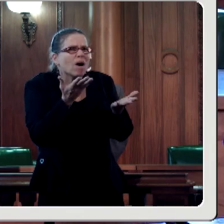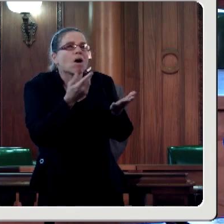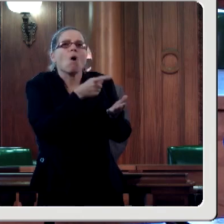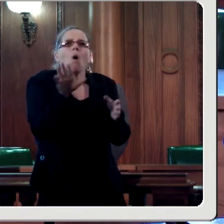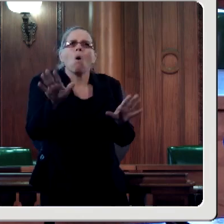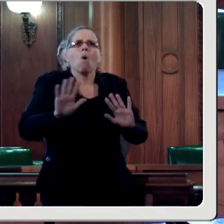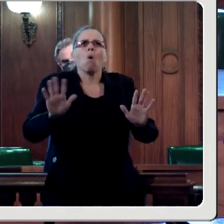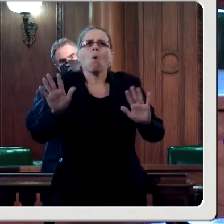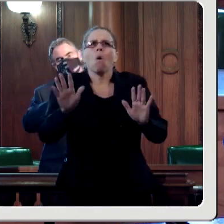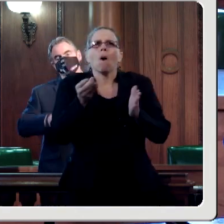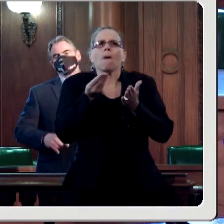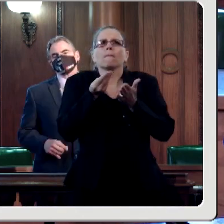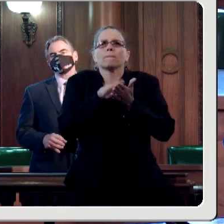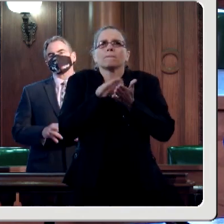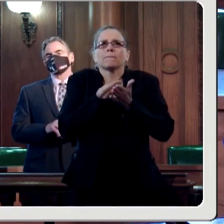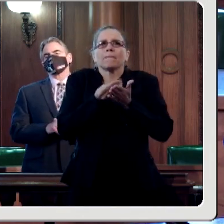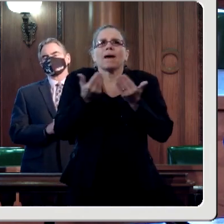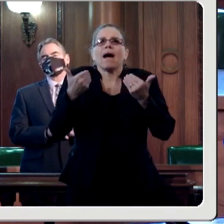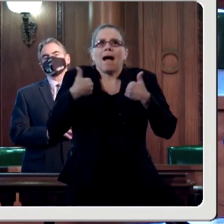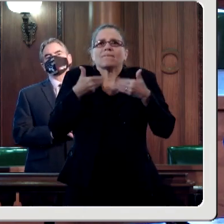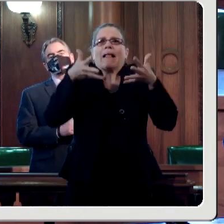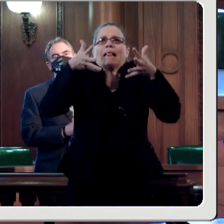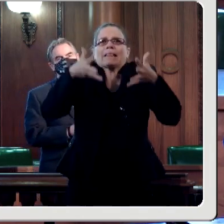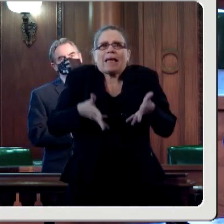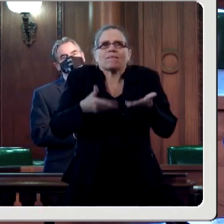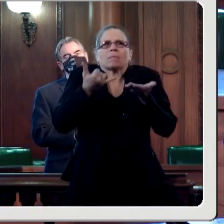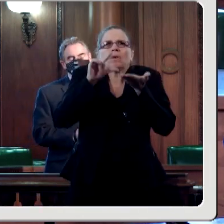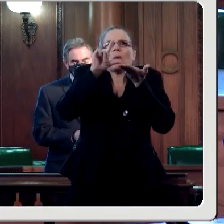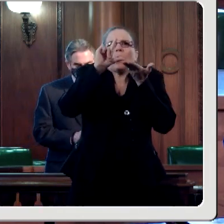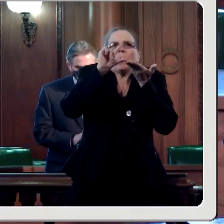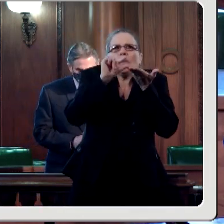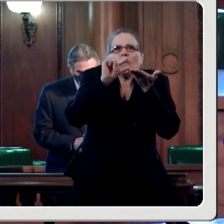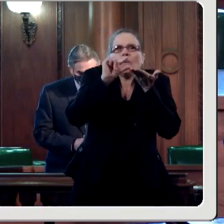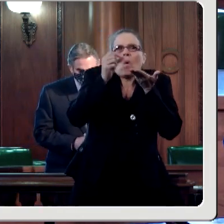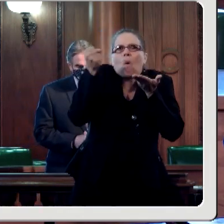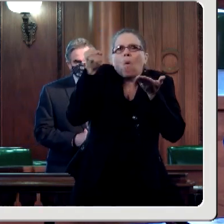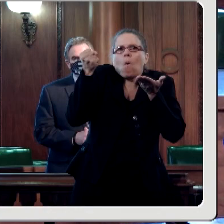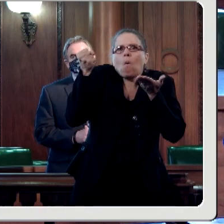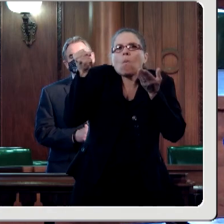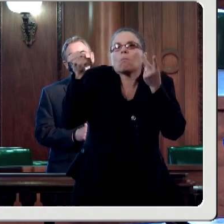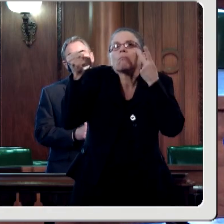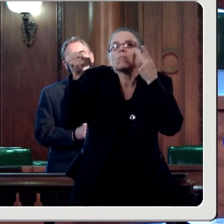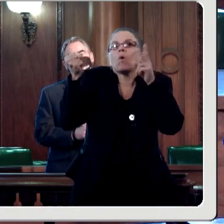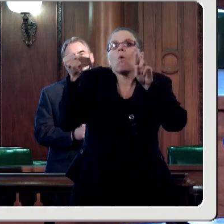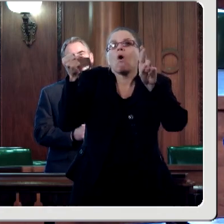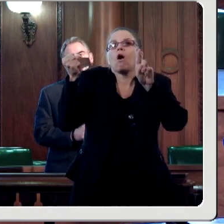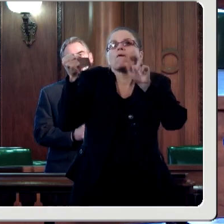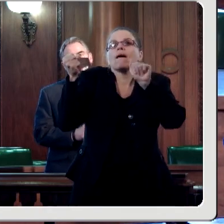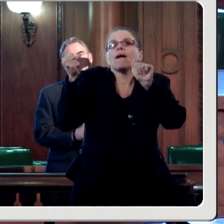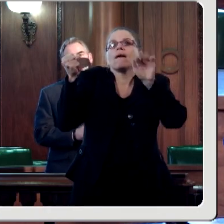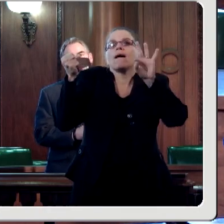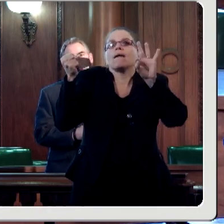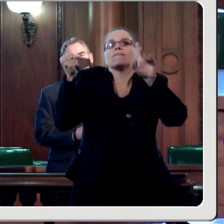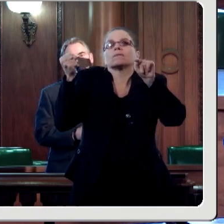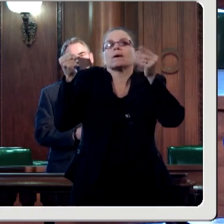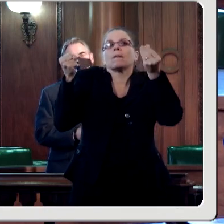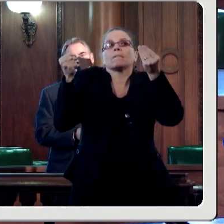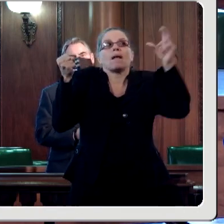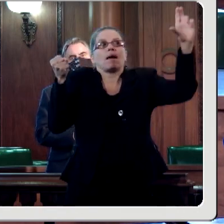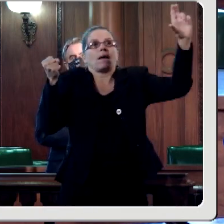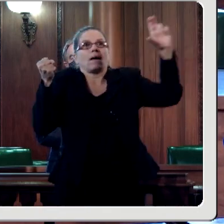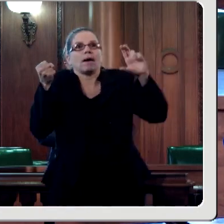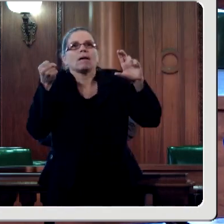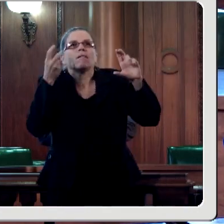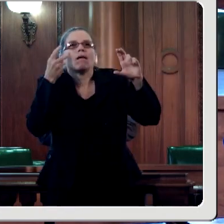program regulations under this new allocation, it went up to $10,000 of assistance, and it used to be only